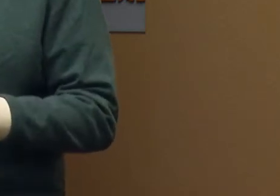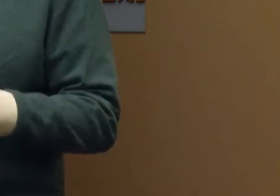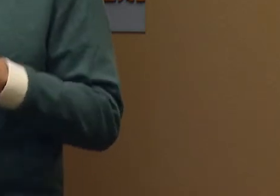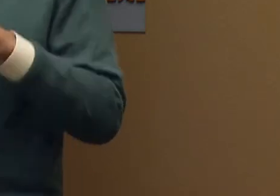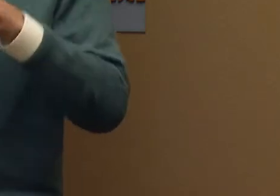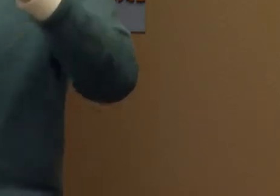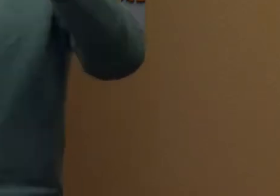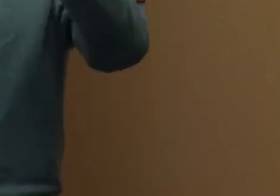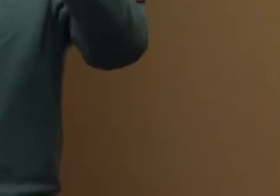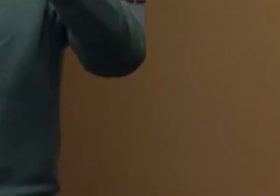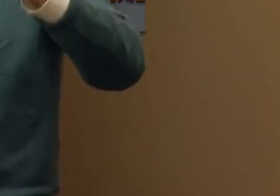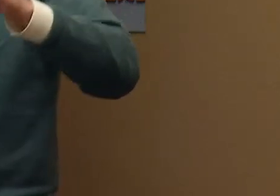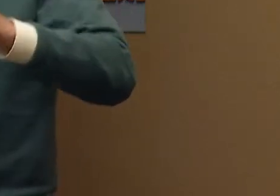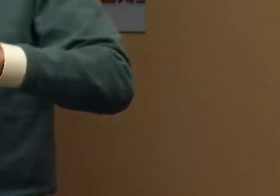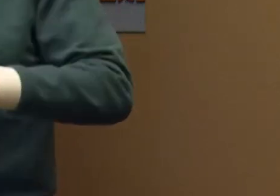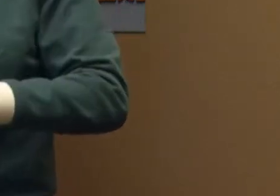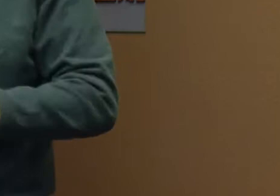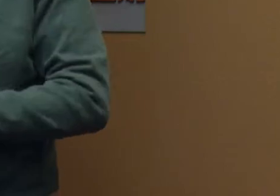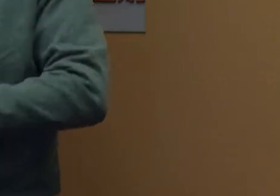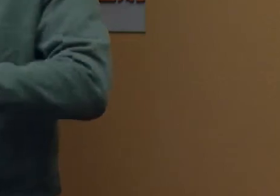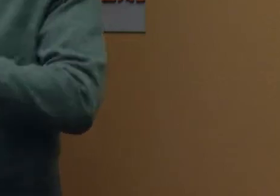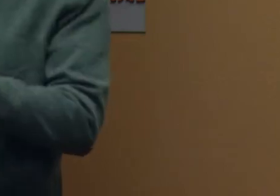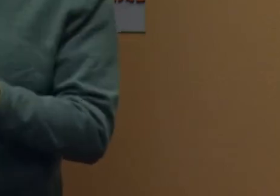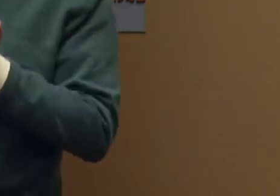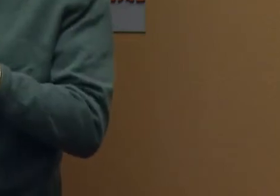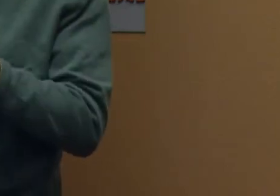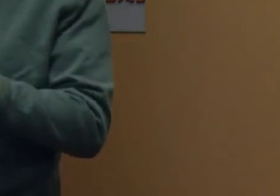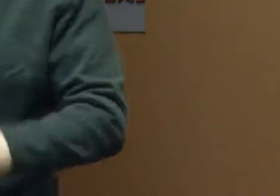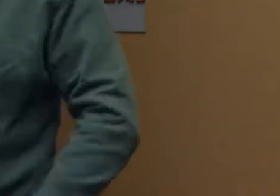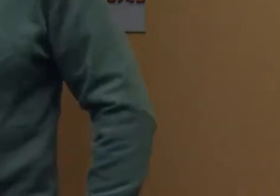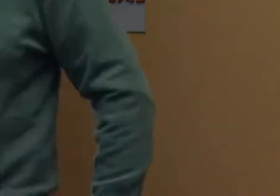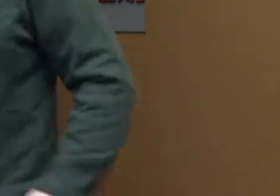I sign back to them so that there's no barriers.